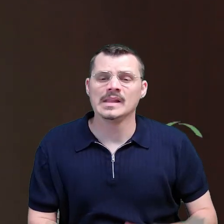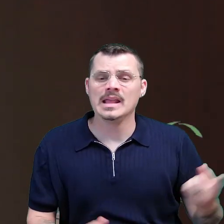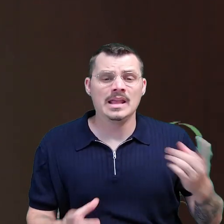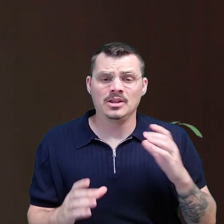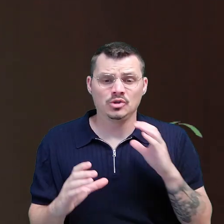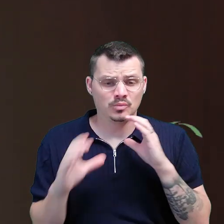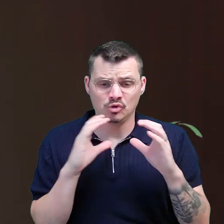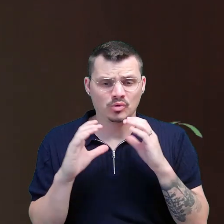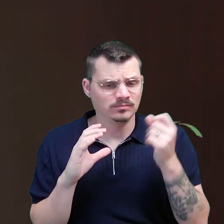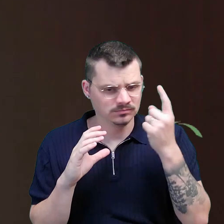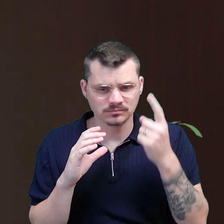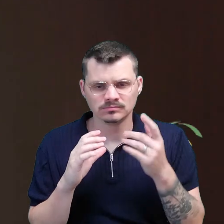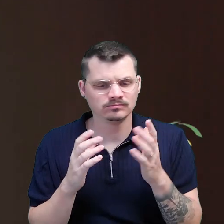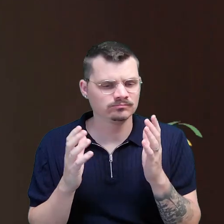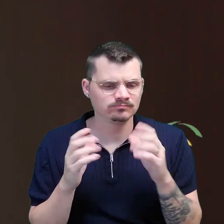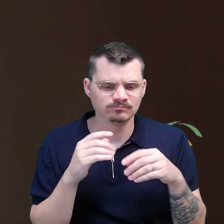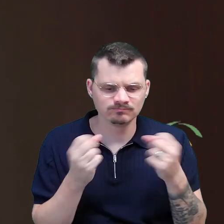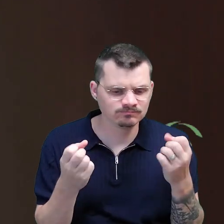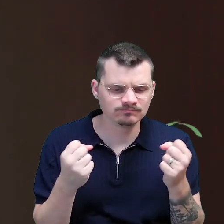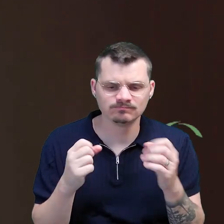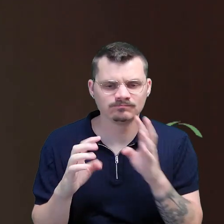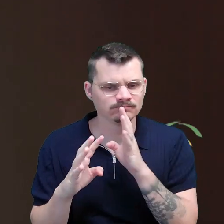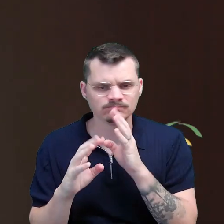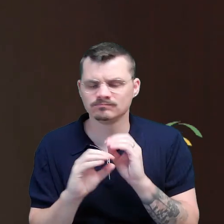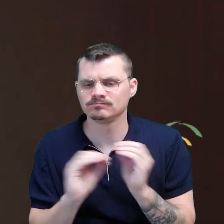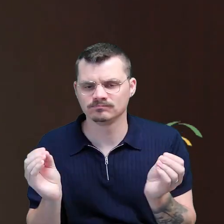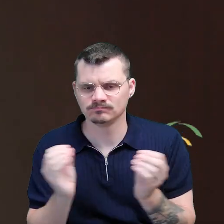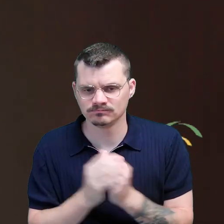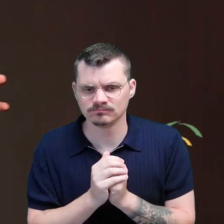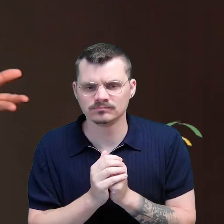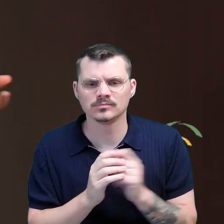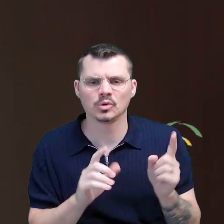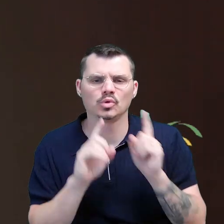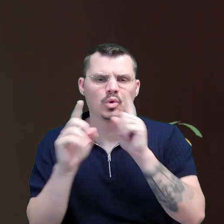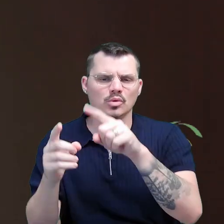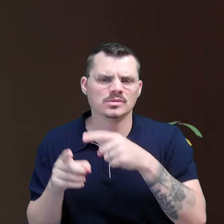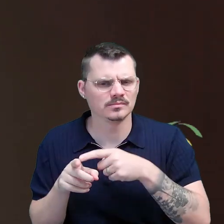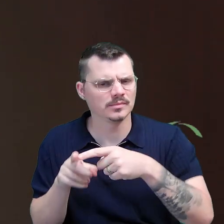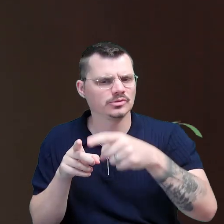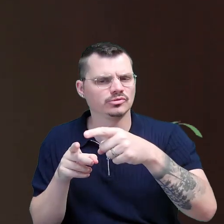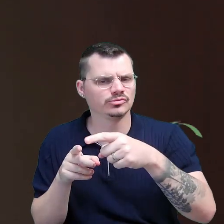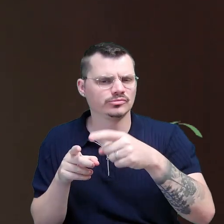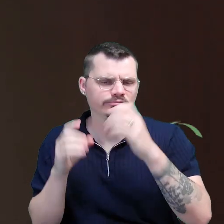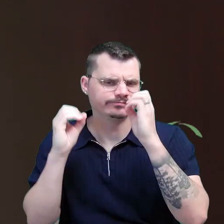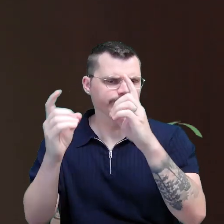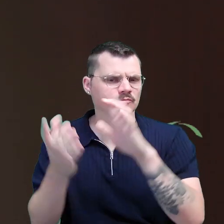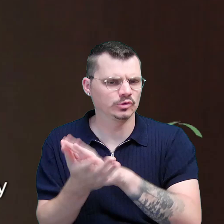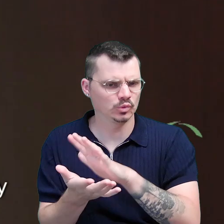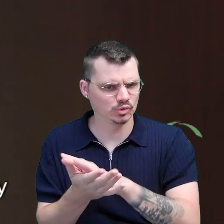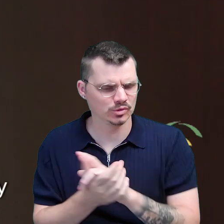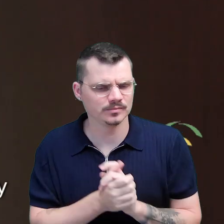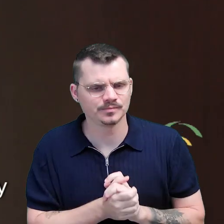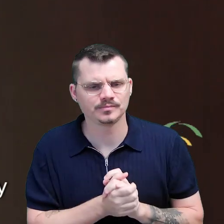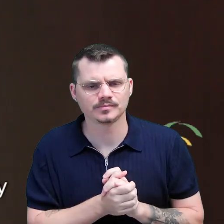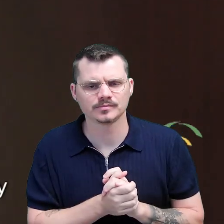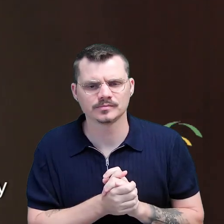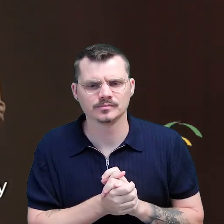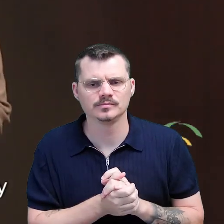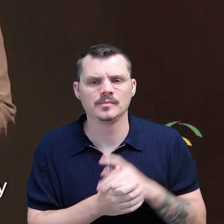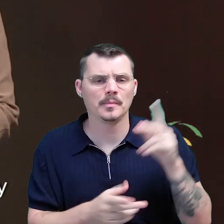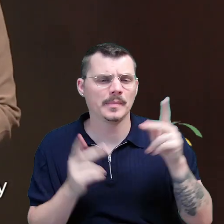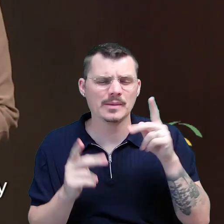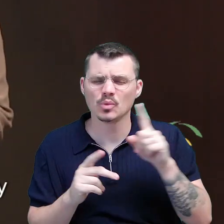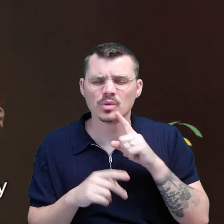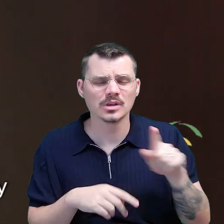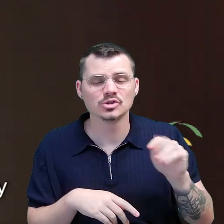he communicates without speech, attends a school, a special ed school. And people